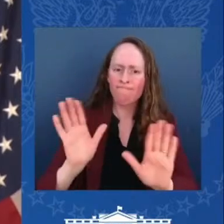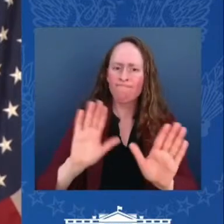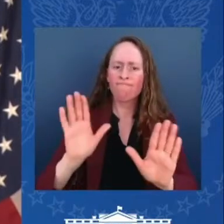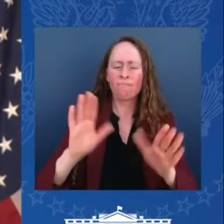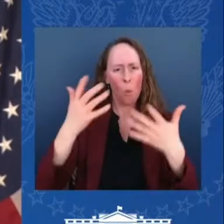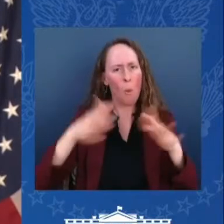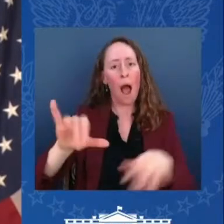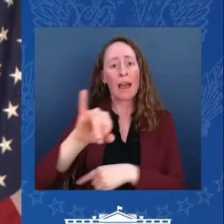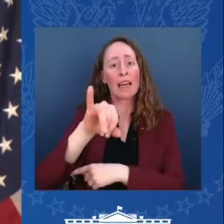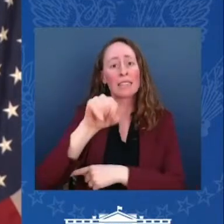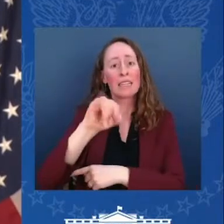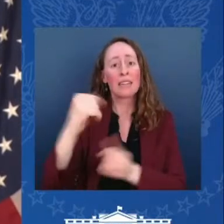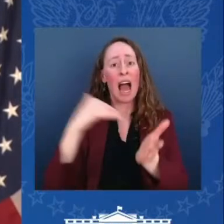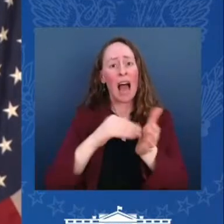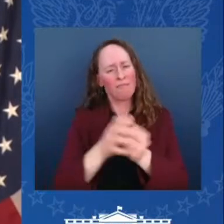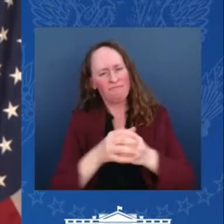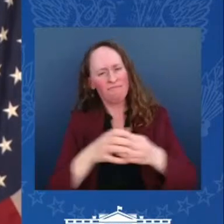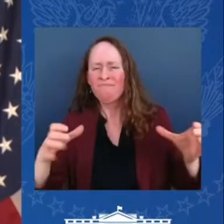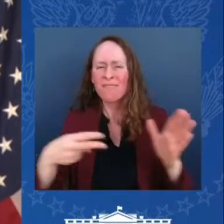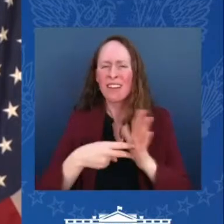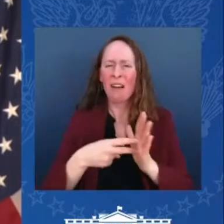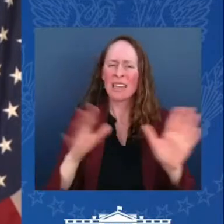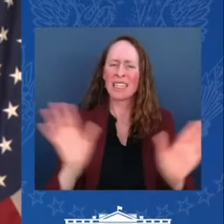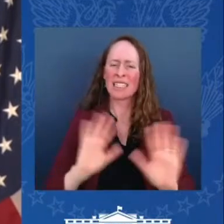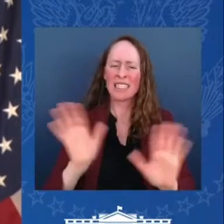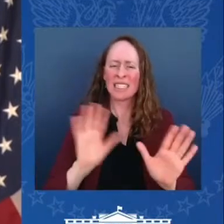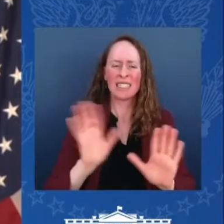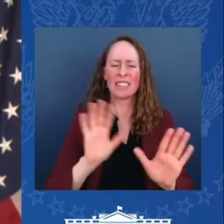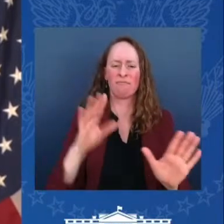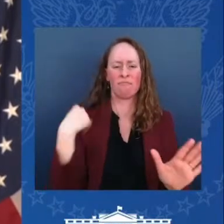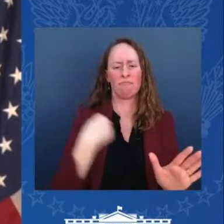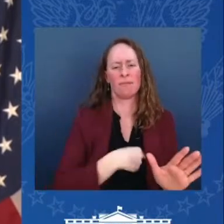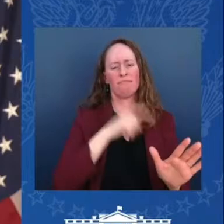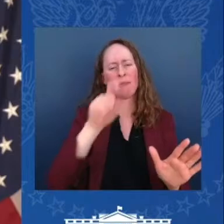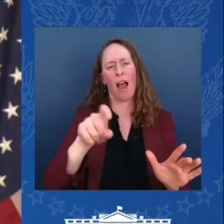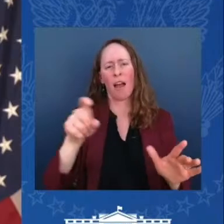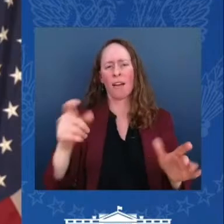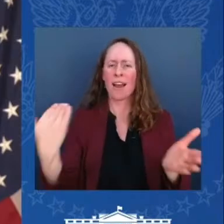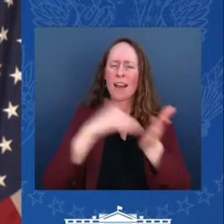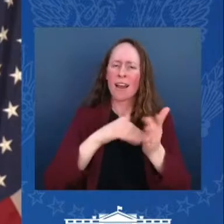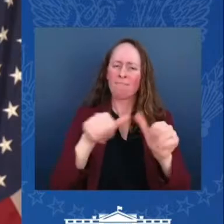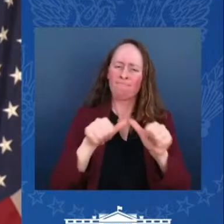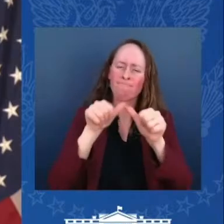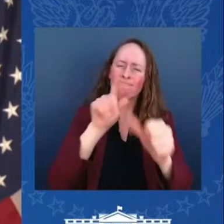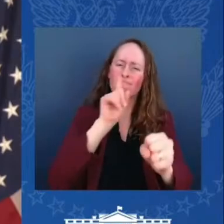commitment America will never allow.